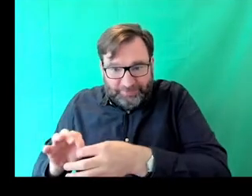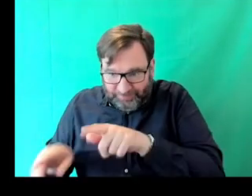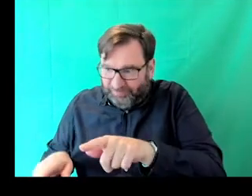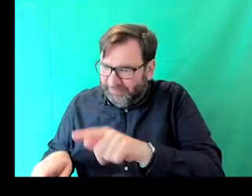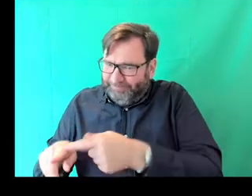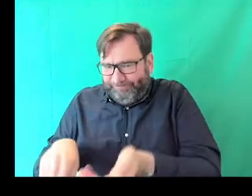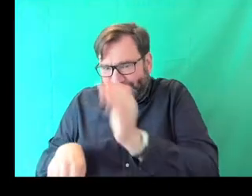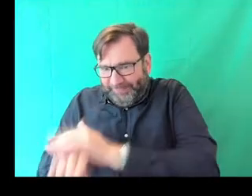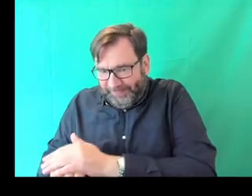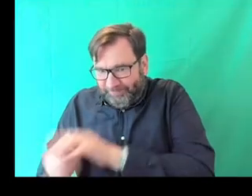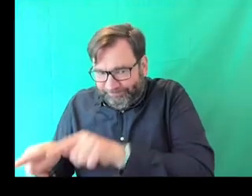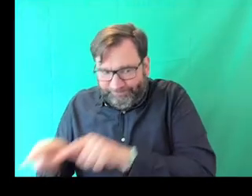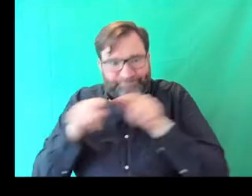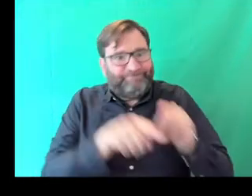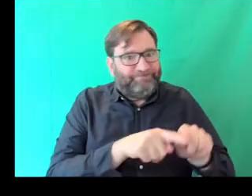Force.